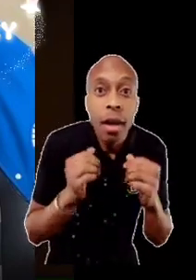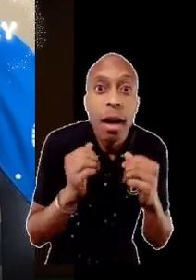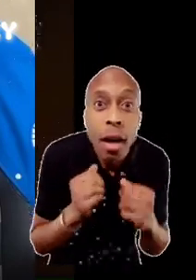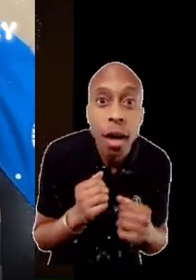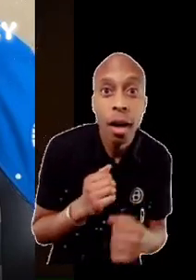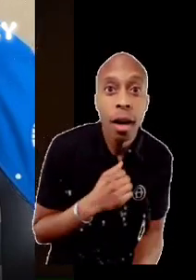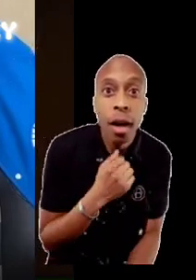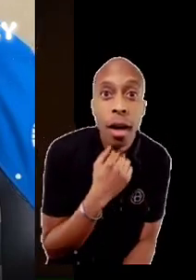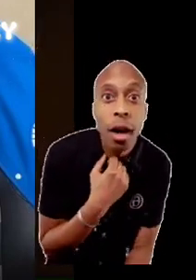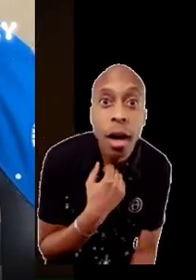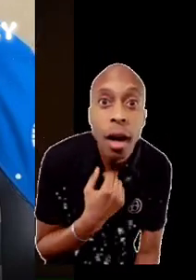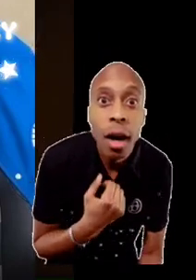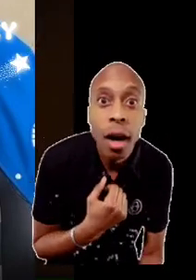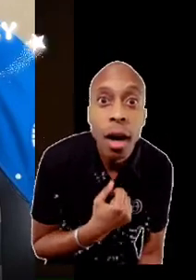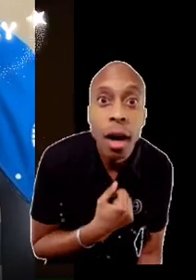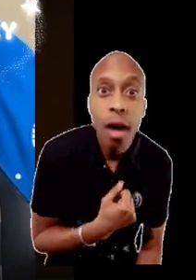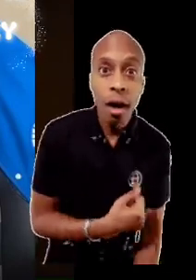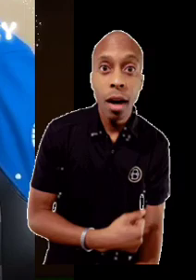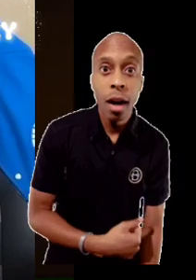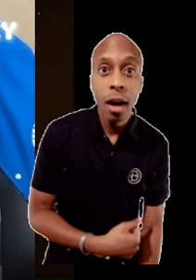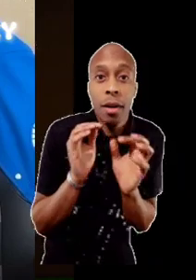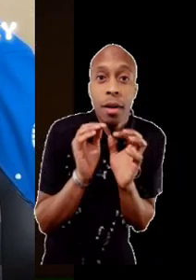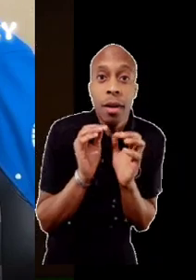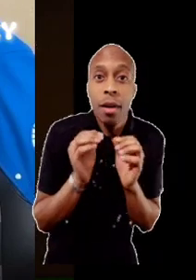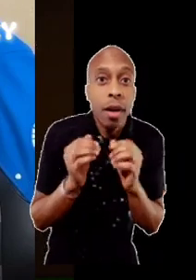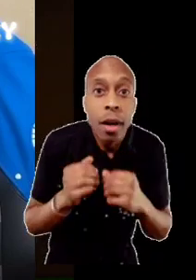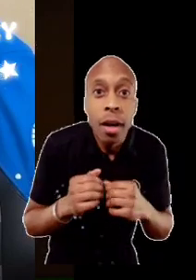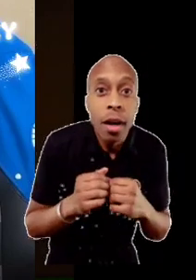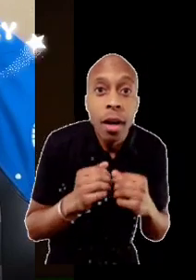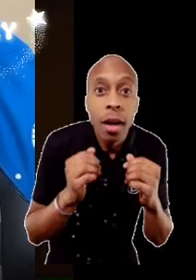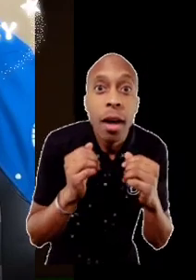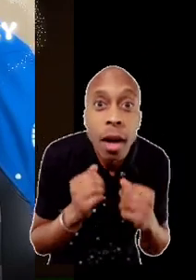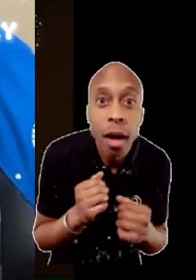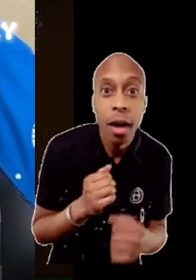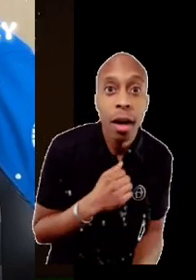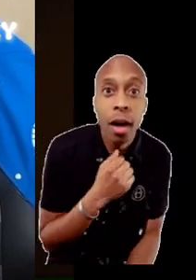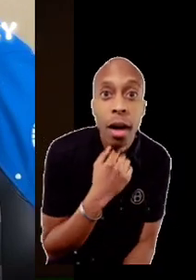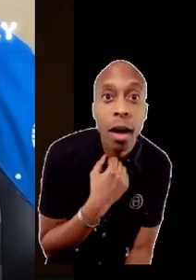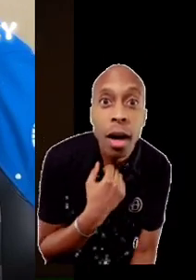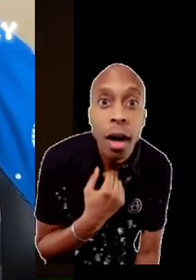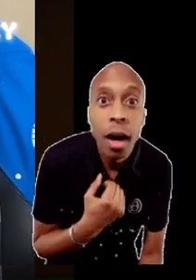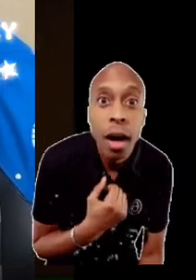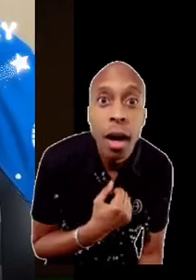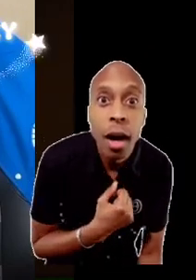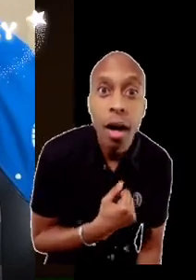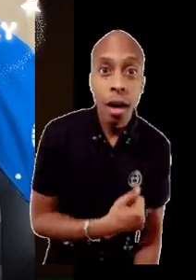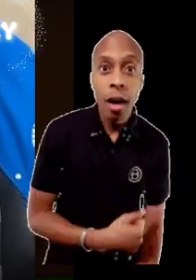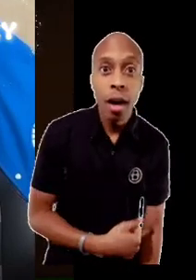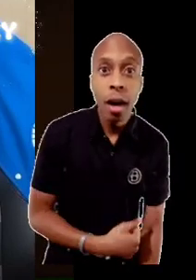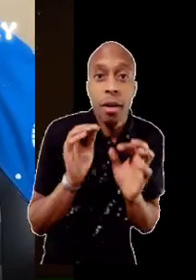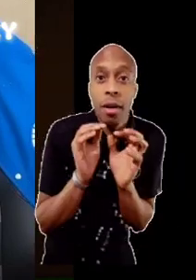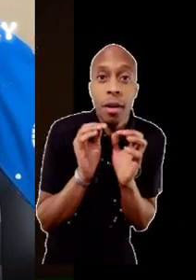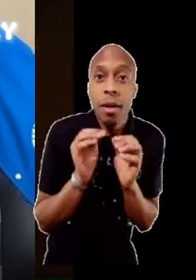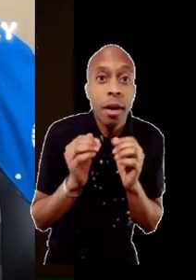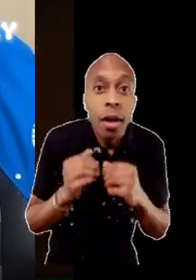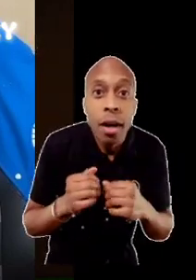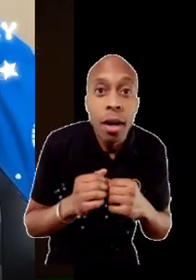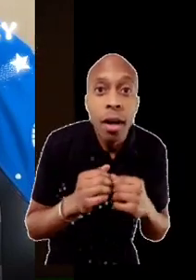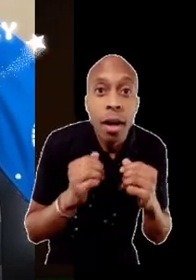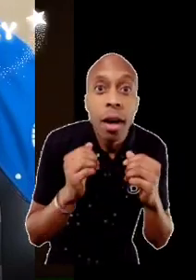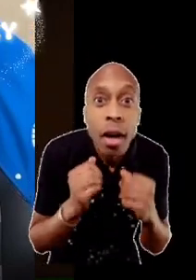face look like that. And one time I tell you, say, I am a real and I'm as a real. I don't know what you must with me for, you